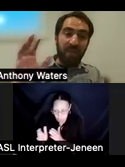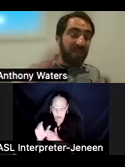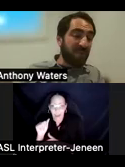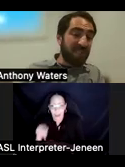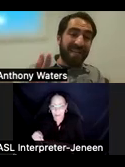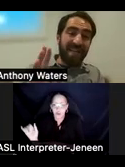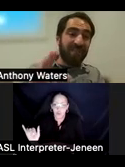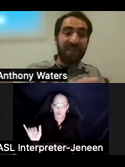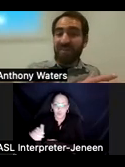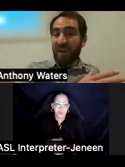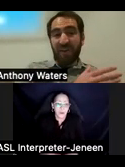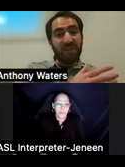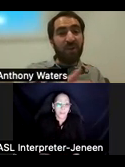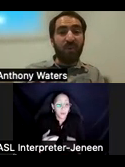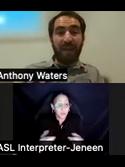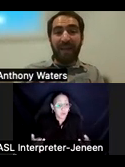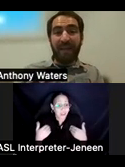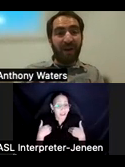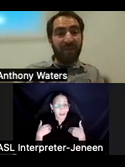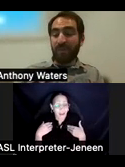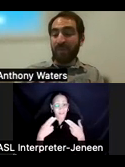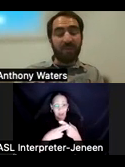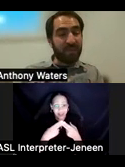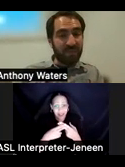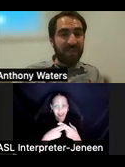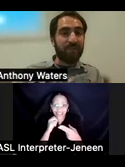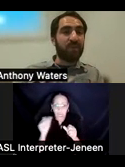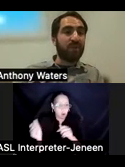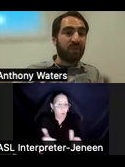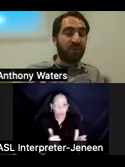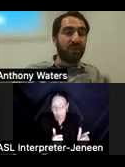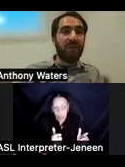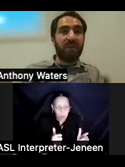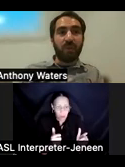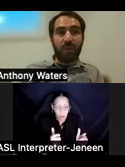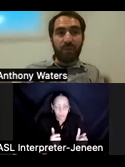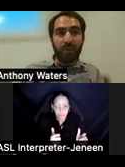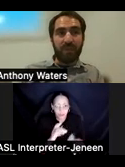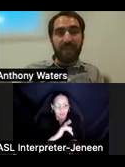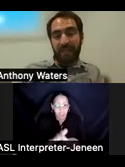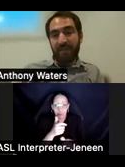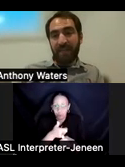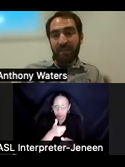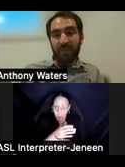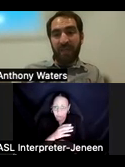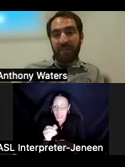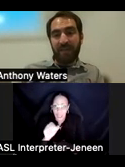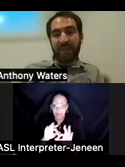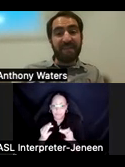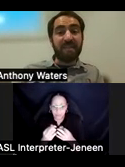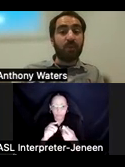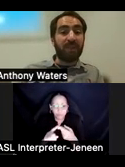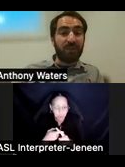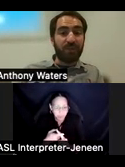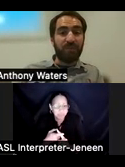But the resources that I have here are in no way all of the resources available to you, your loved ones, and that